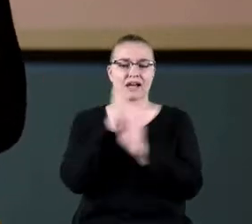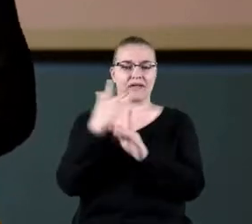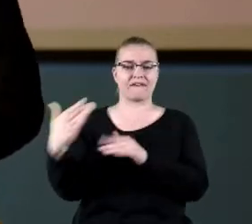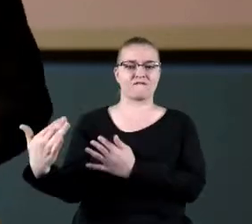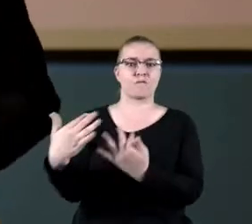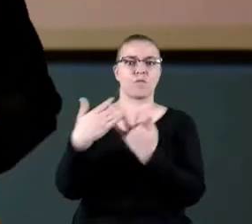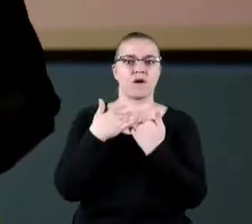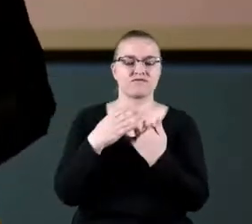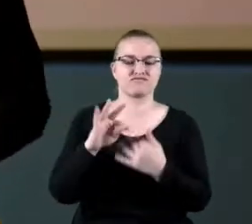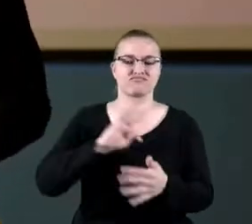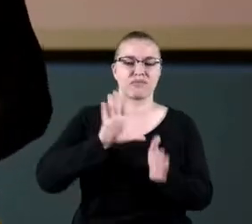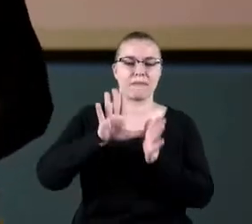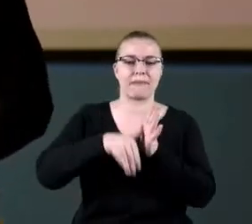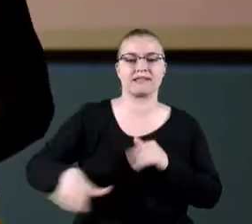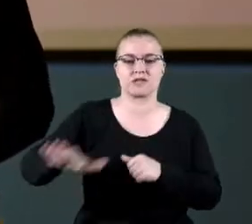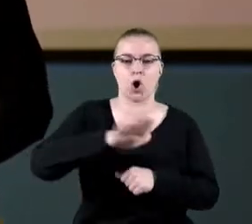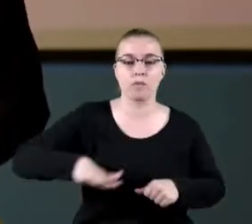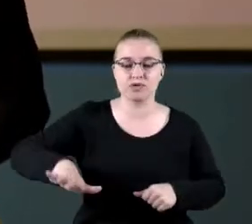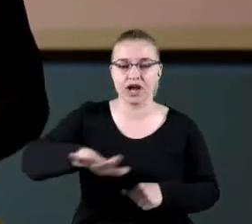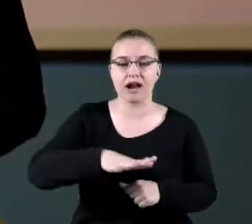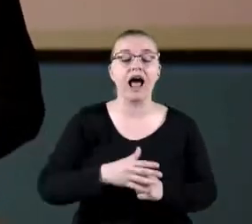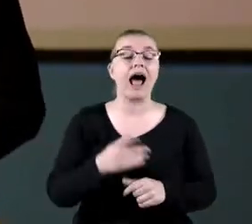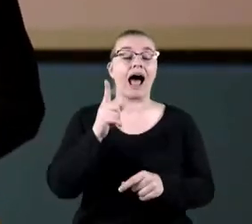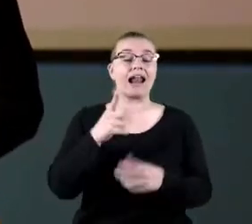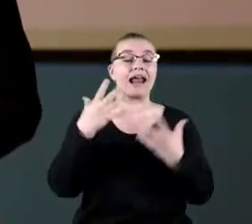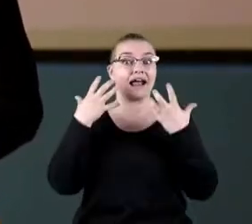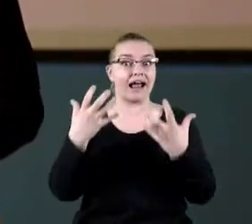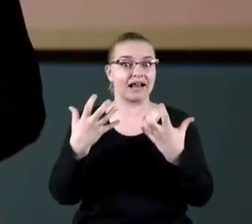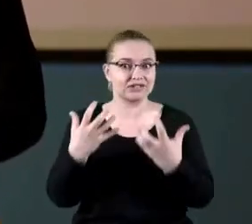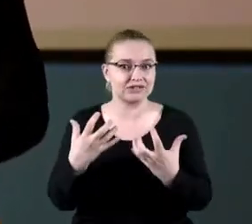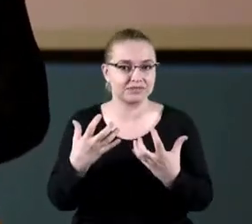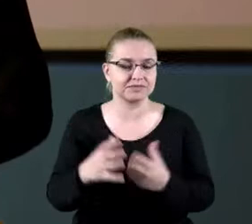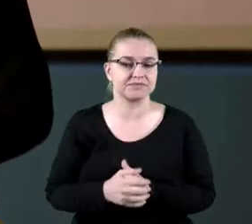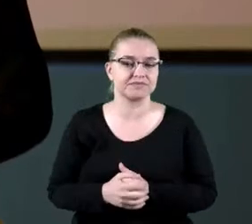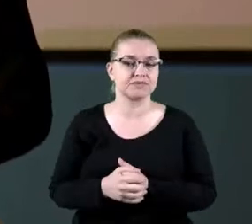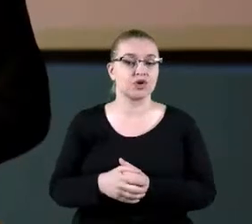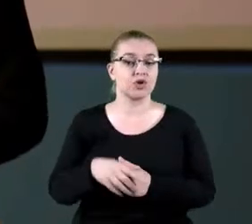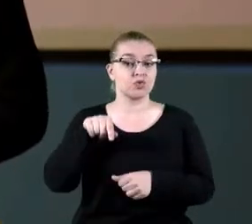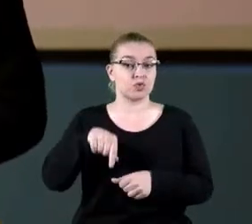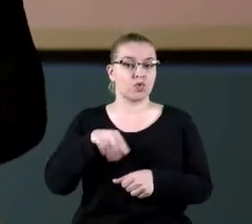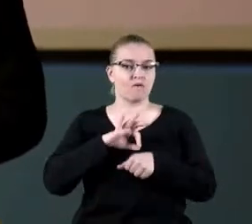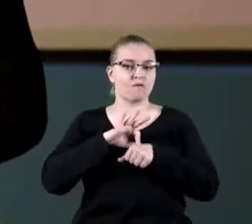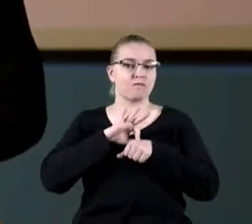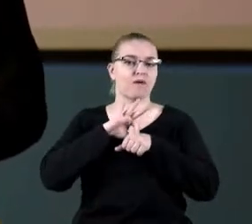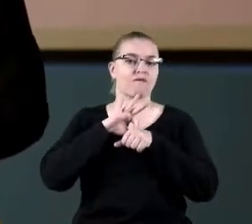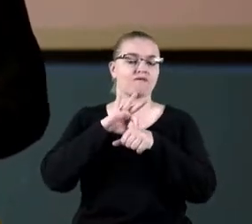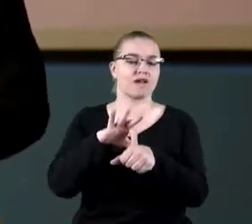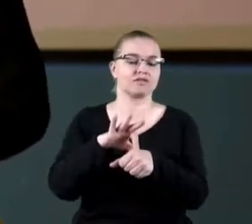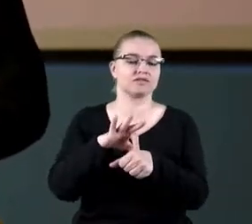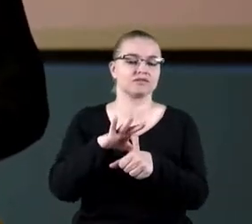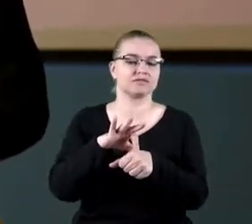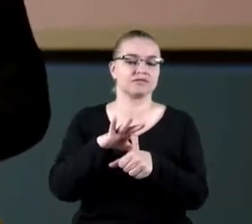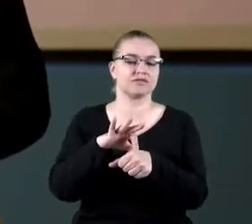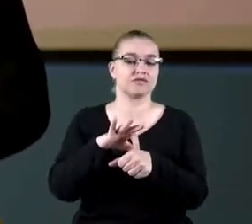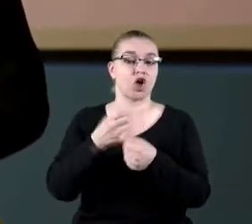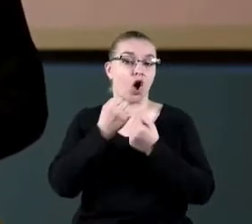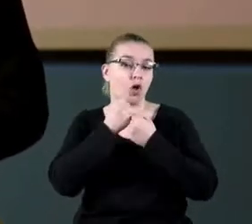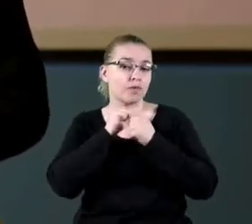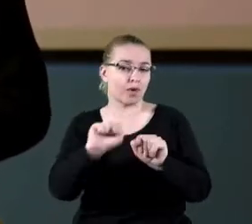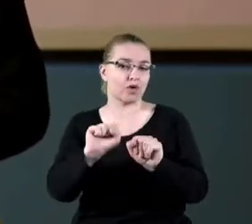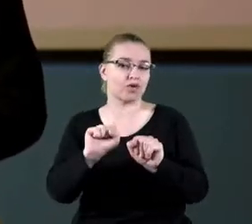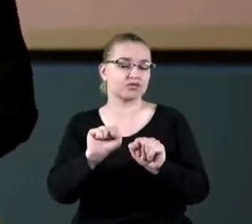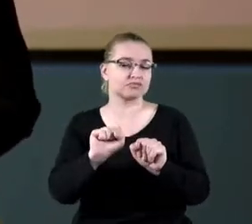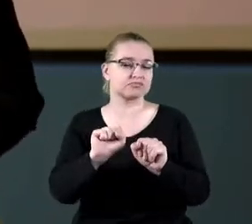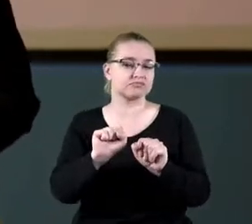domain, but the willingness to facilitate resilience transformative measure is rather